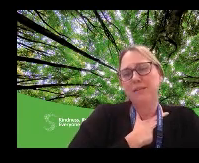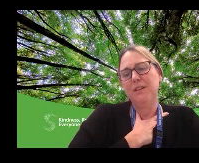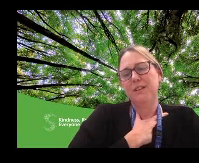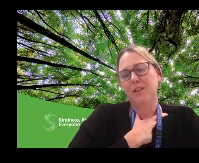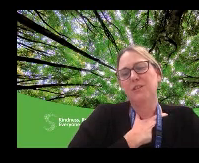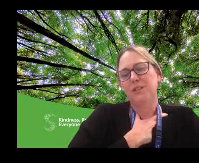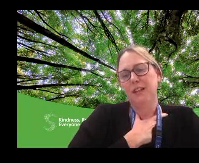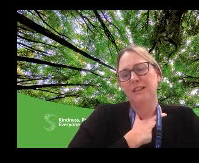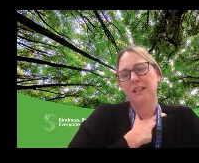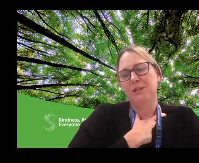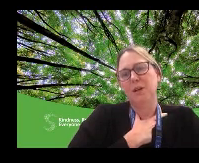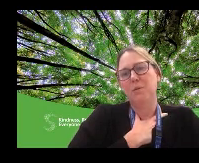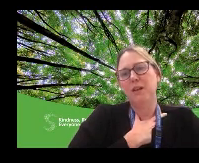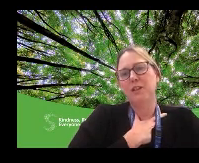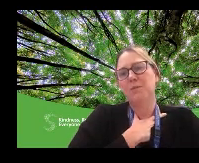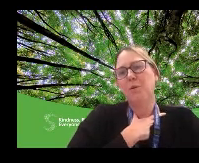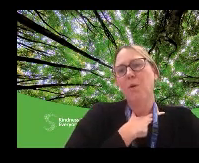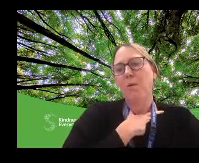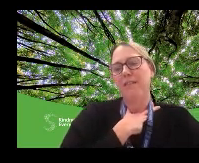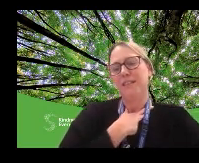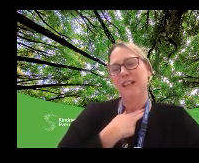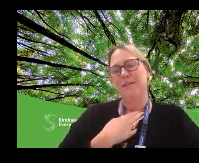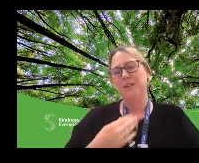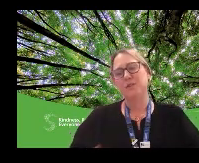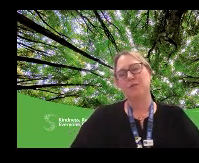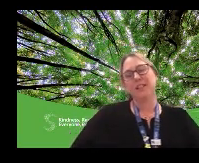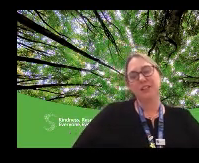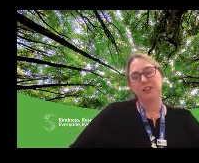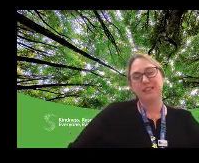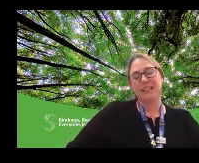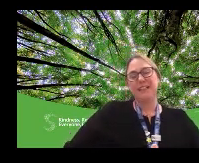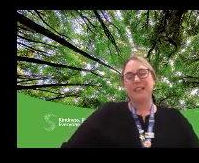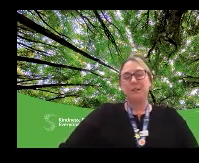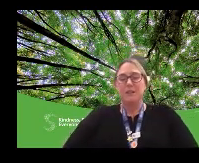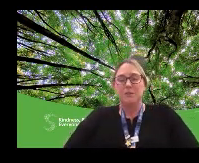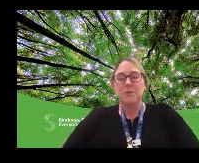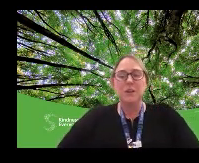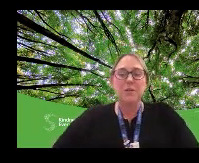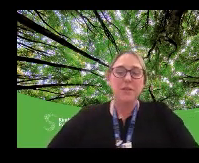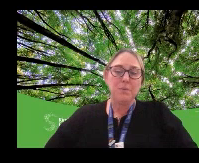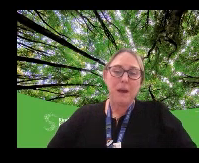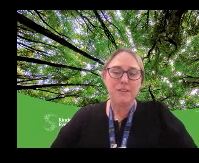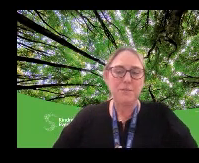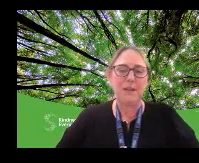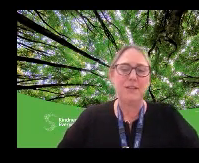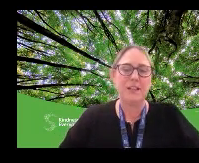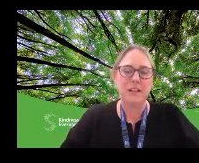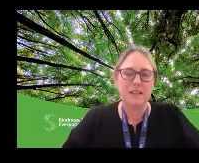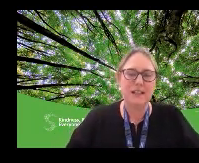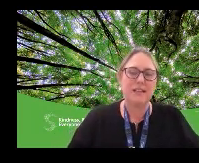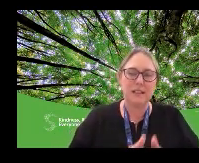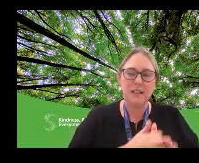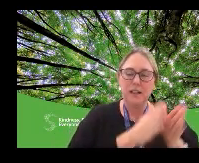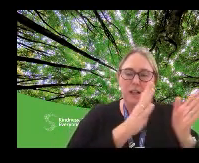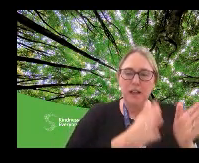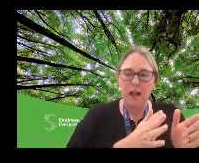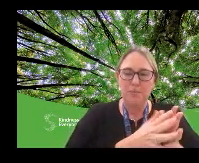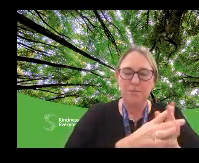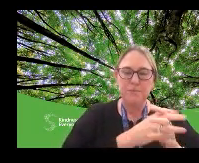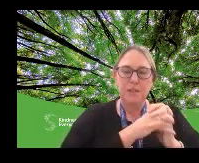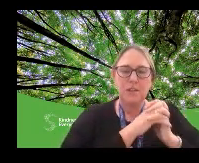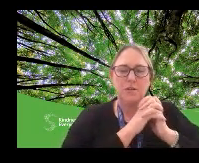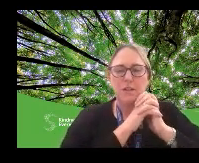the benefits are to that assessment. And we can support parents in having those conversations in clinic, but it's also, parents have been to the understanding